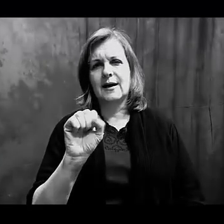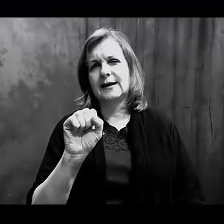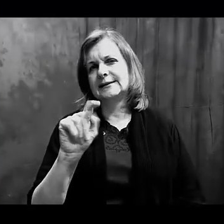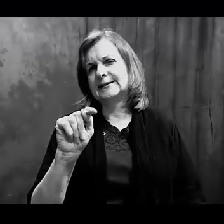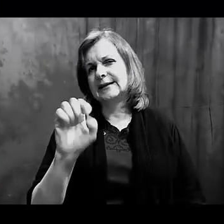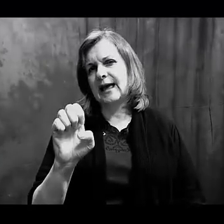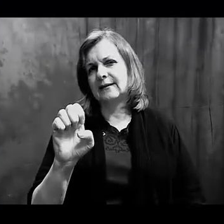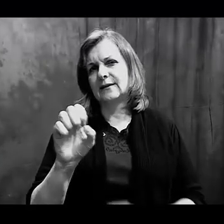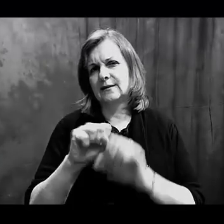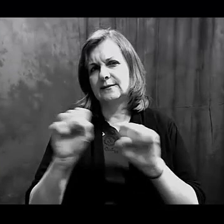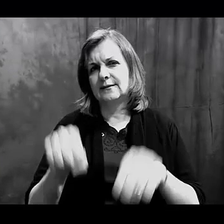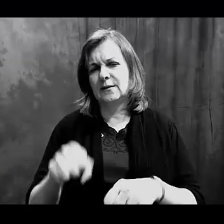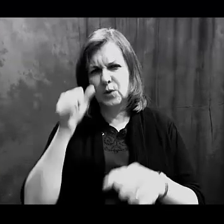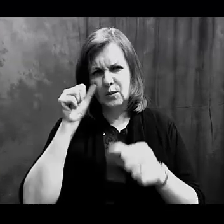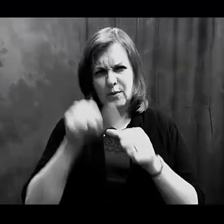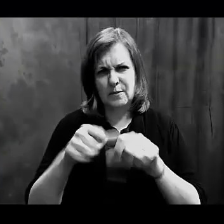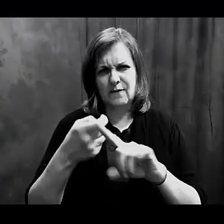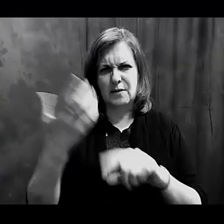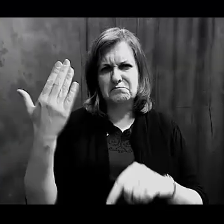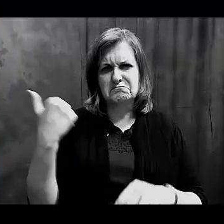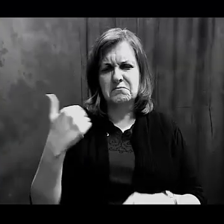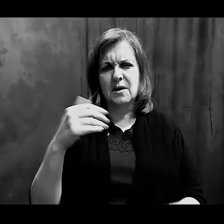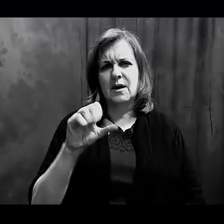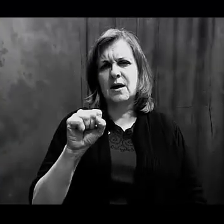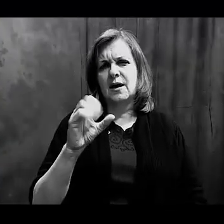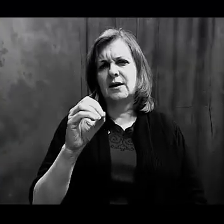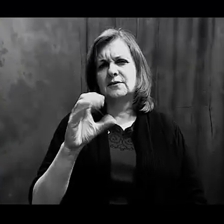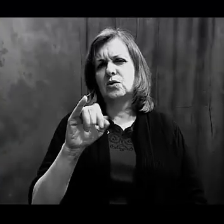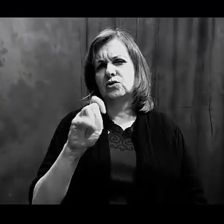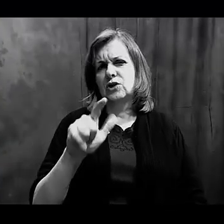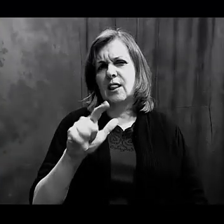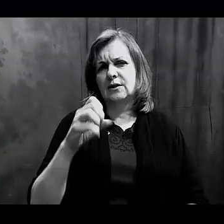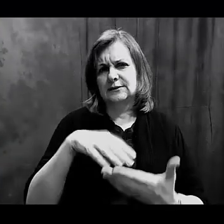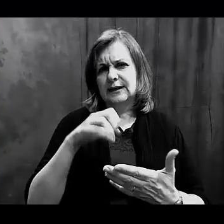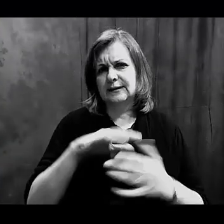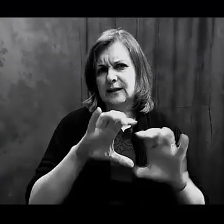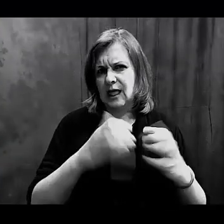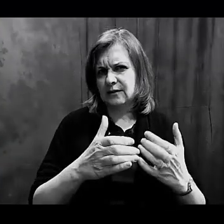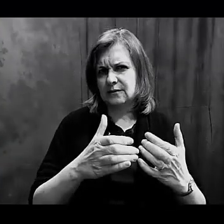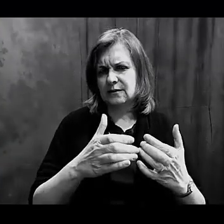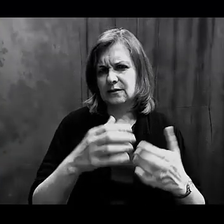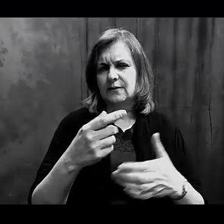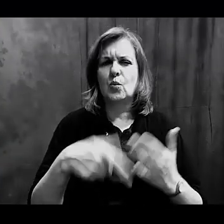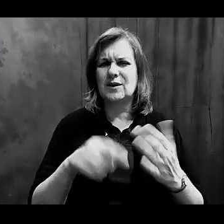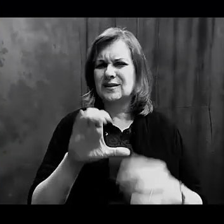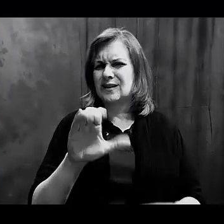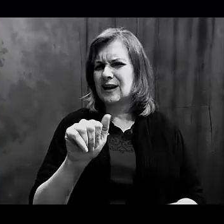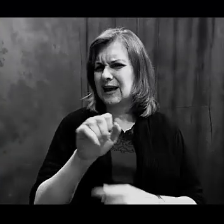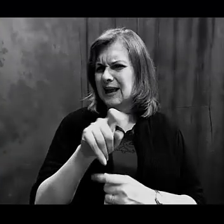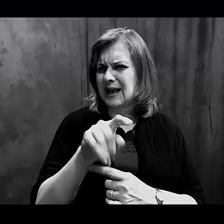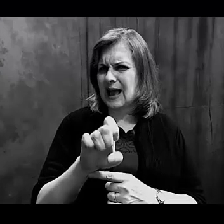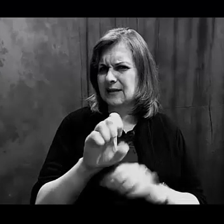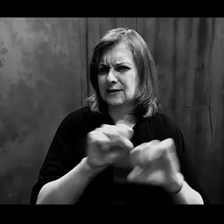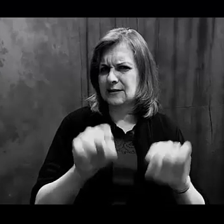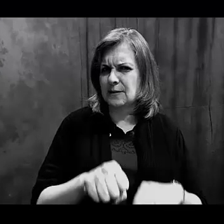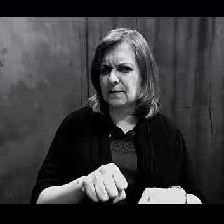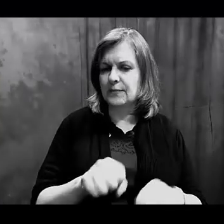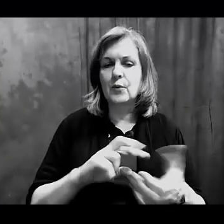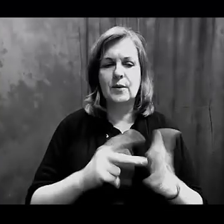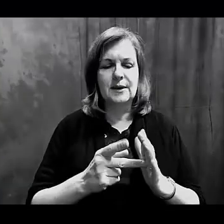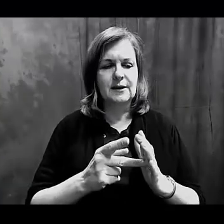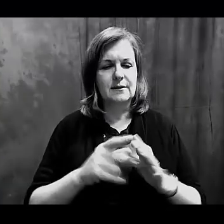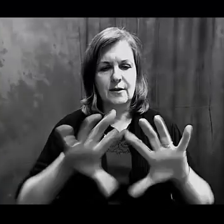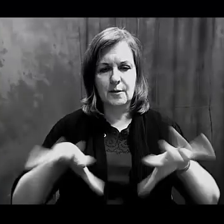caste system. So do you remember back from social studies what a caste system is? So essentially, this